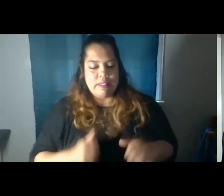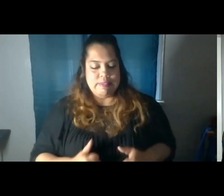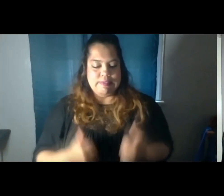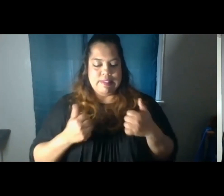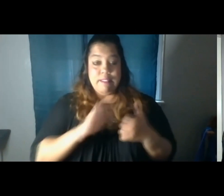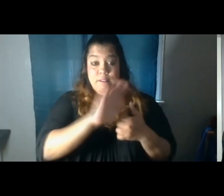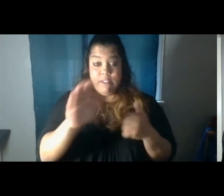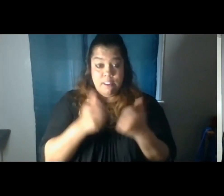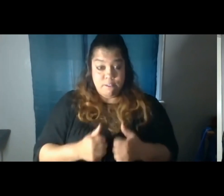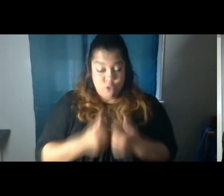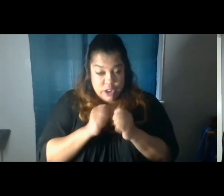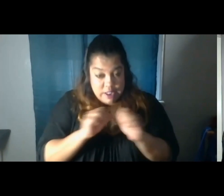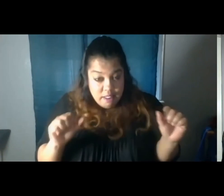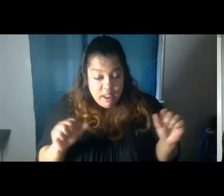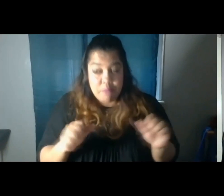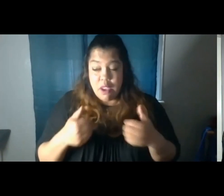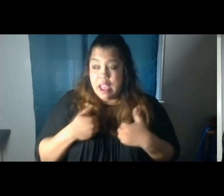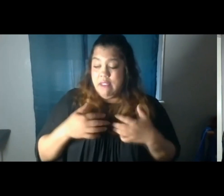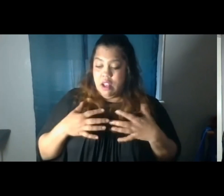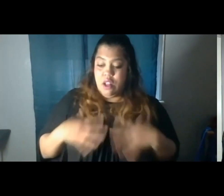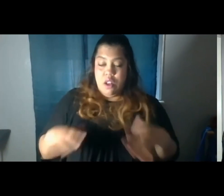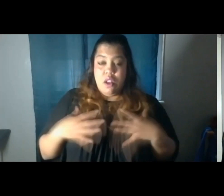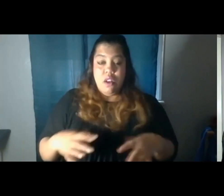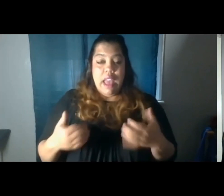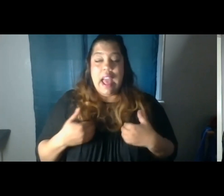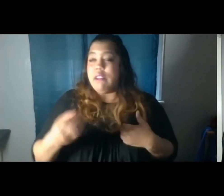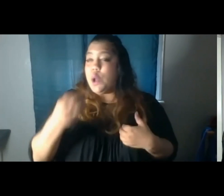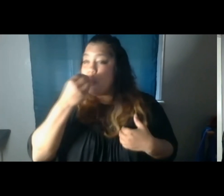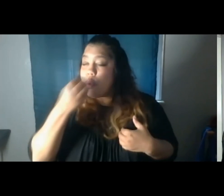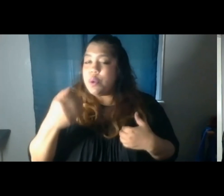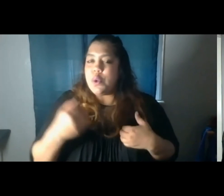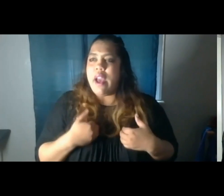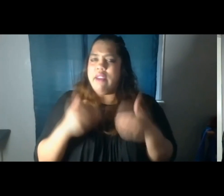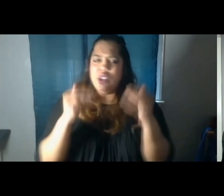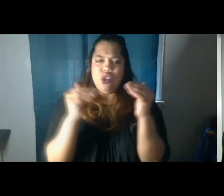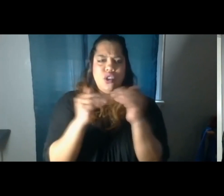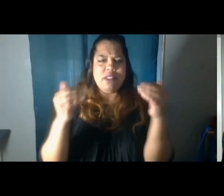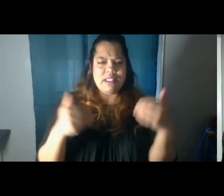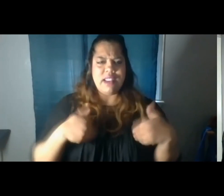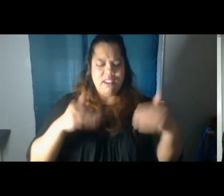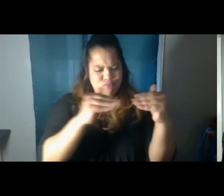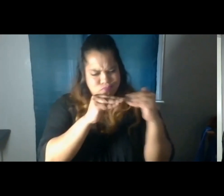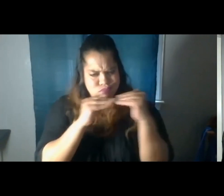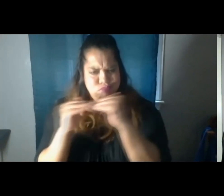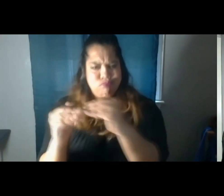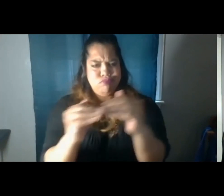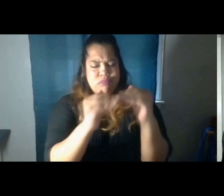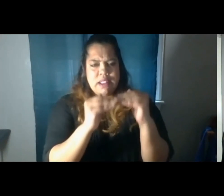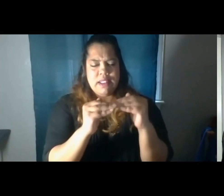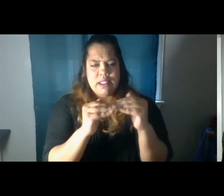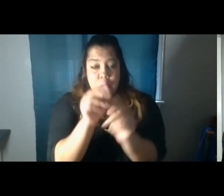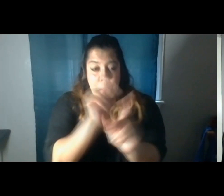be clothed, to be housed, to have justice and equity, to know the divine truth of their being. That's